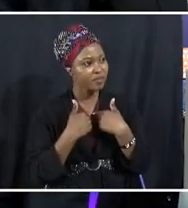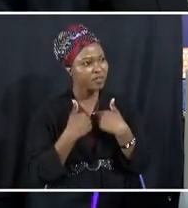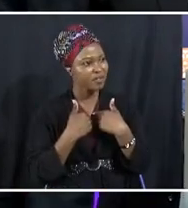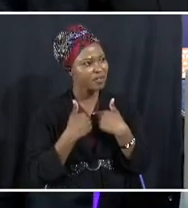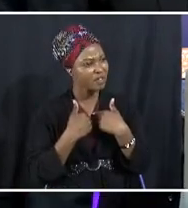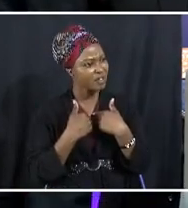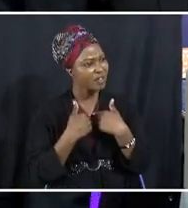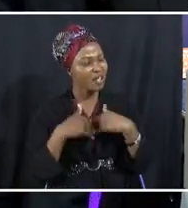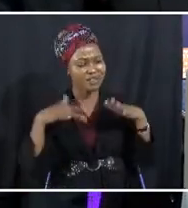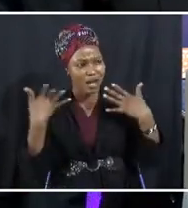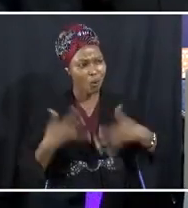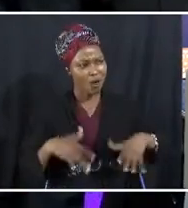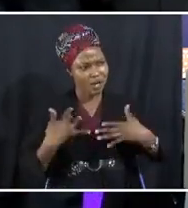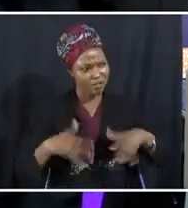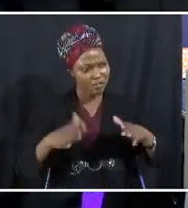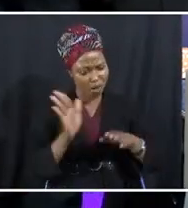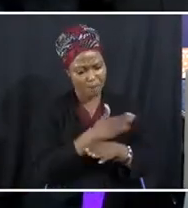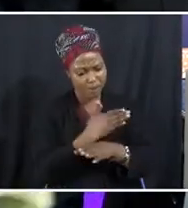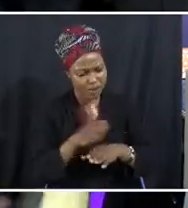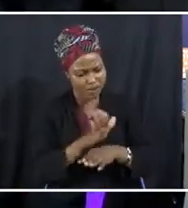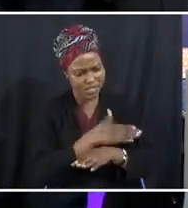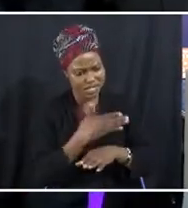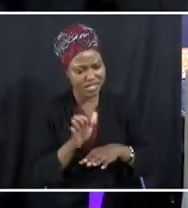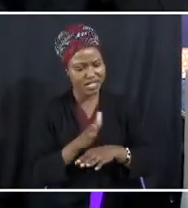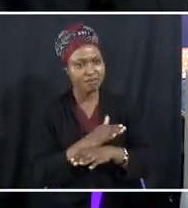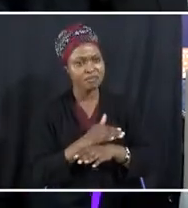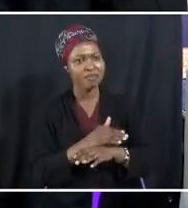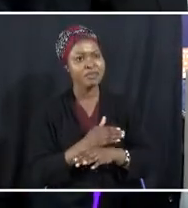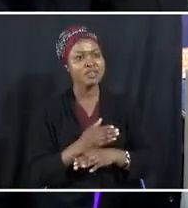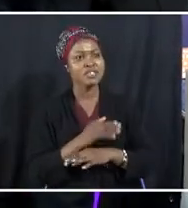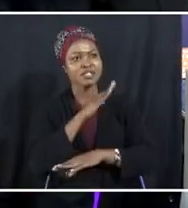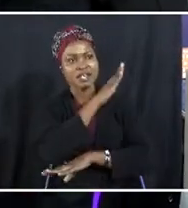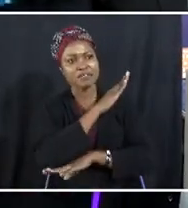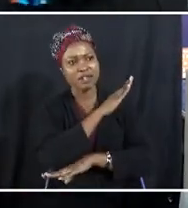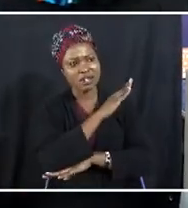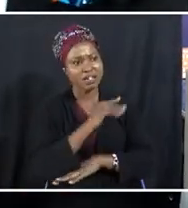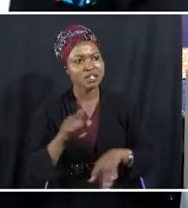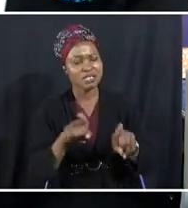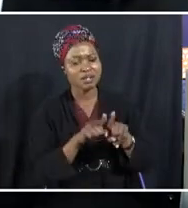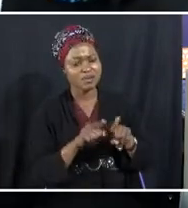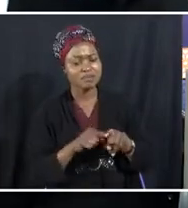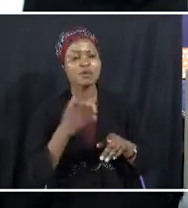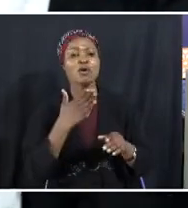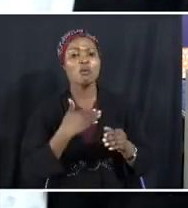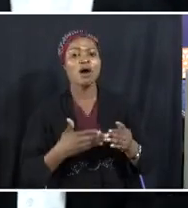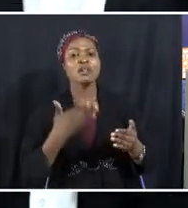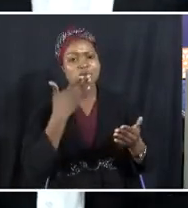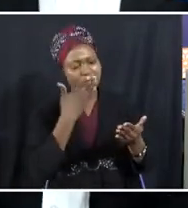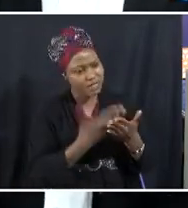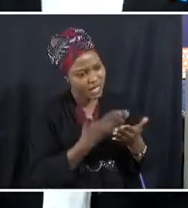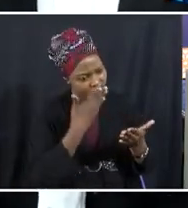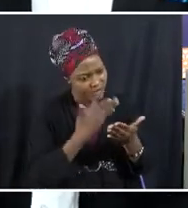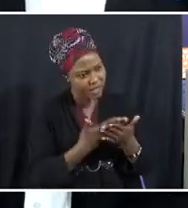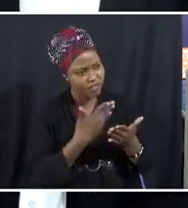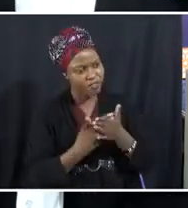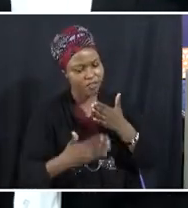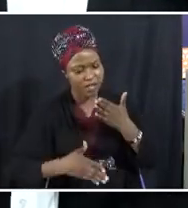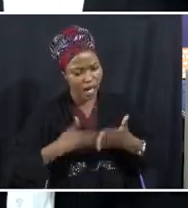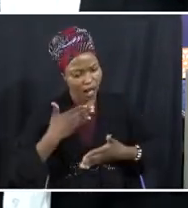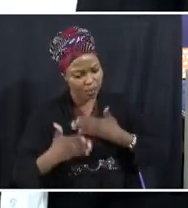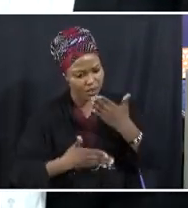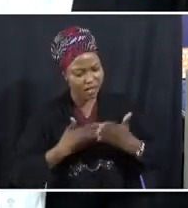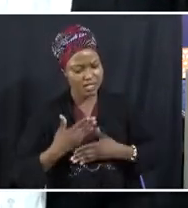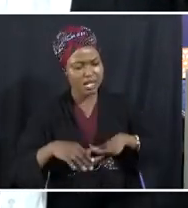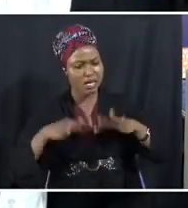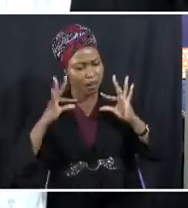to a wonderful musical concert this afternoon, and I want to appreciate the conveners, the planners, for the excellent